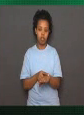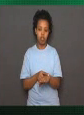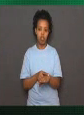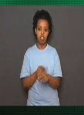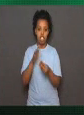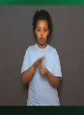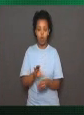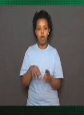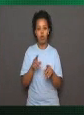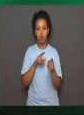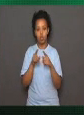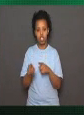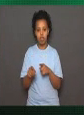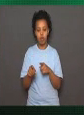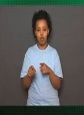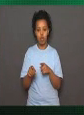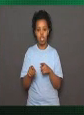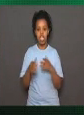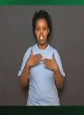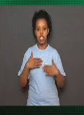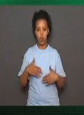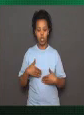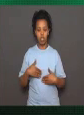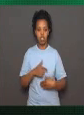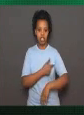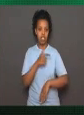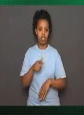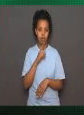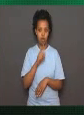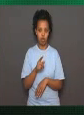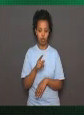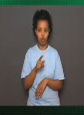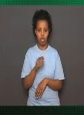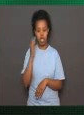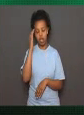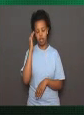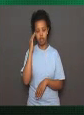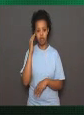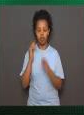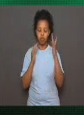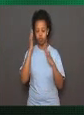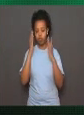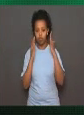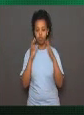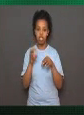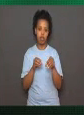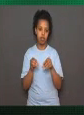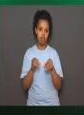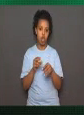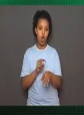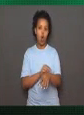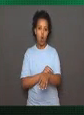affect our core body temperature, brainwave activity, hormone